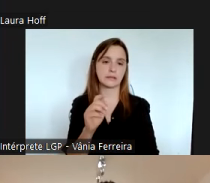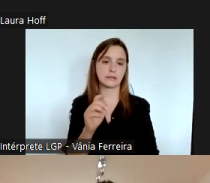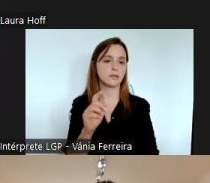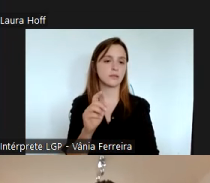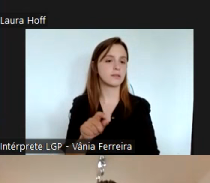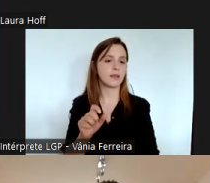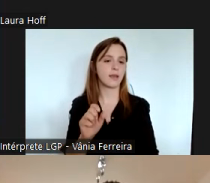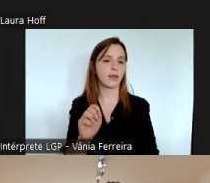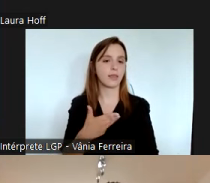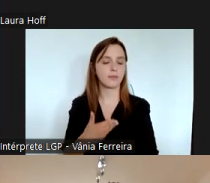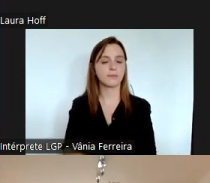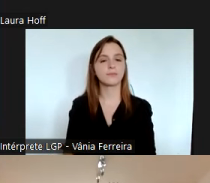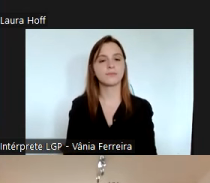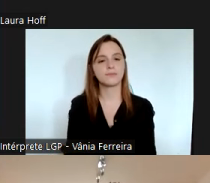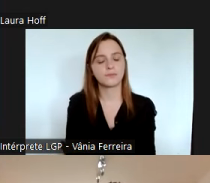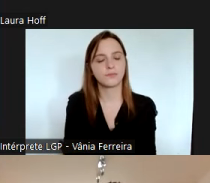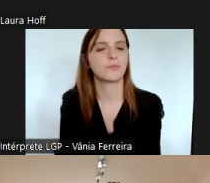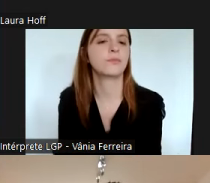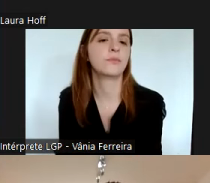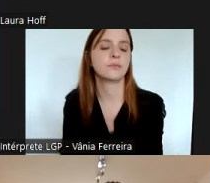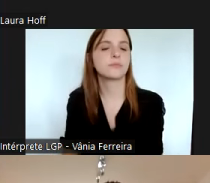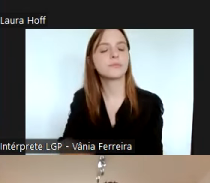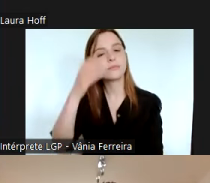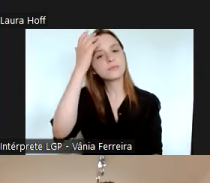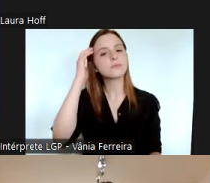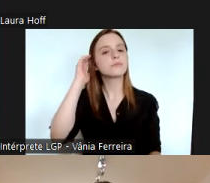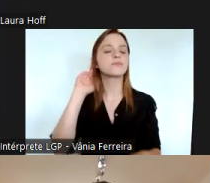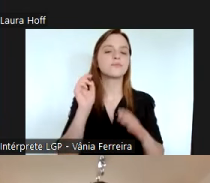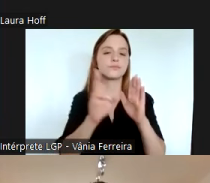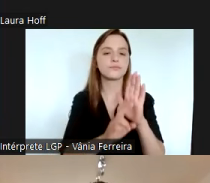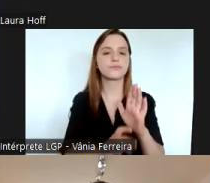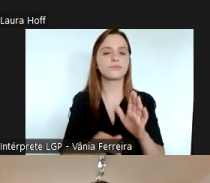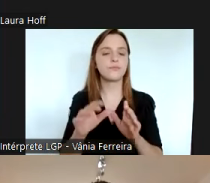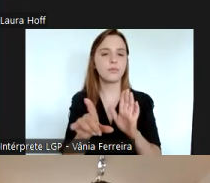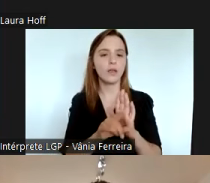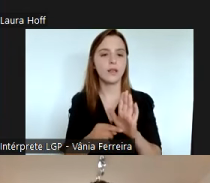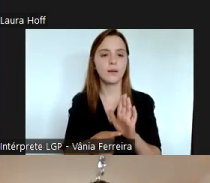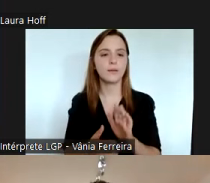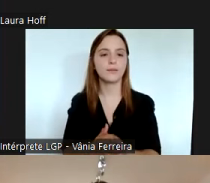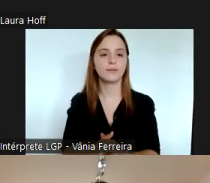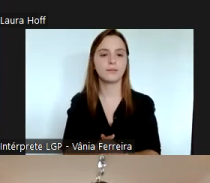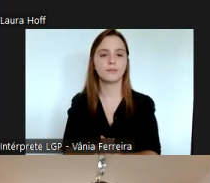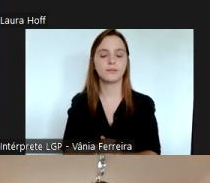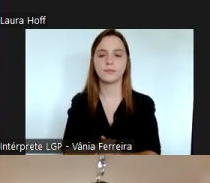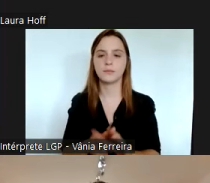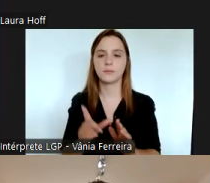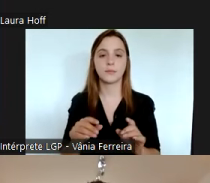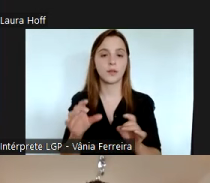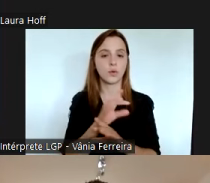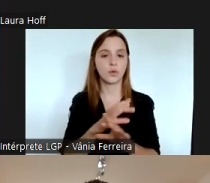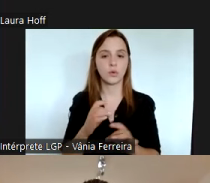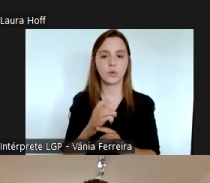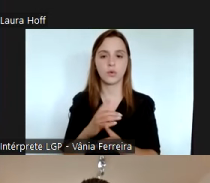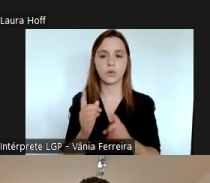The rule of law is one of the fundamental values of the European Union, as well as the Council of Europe. Therefore, as a